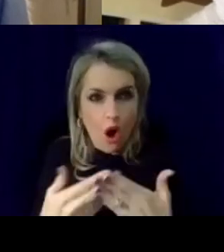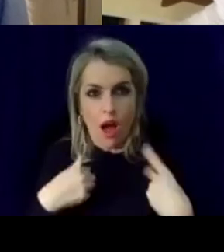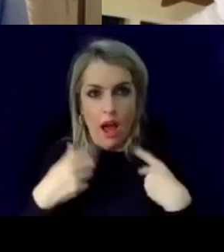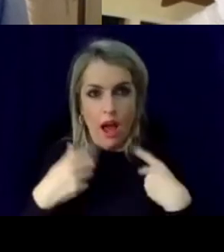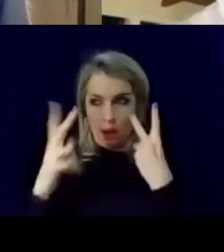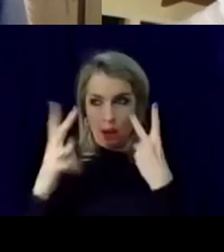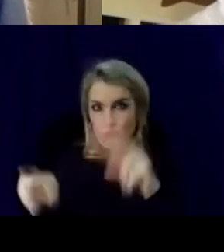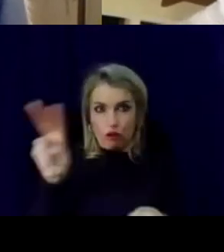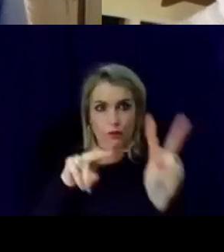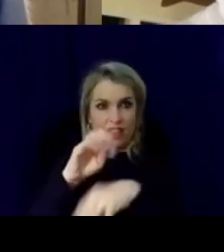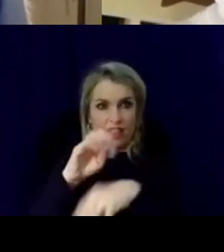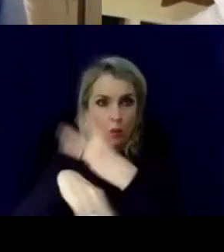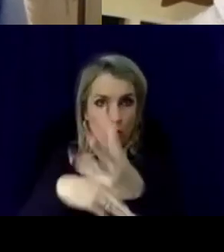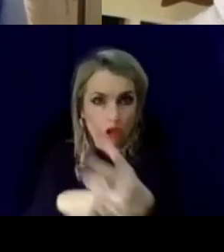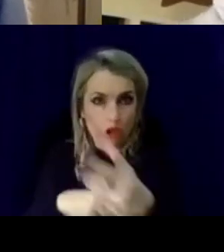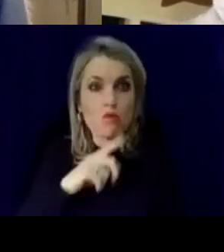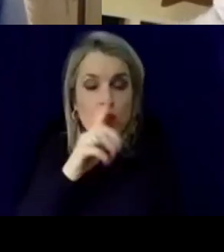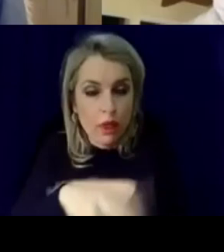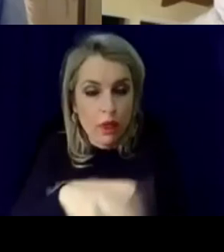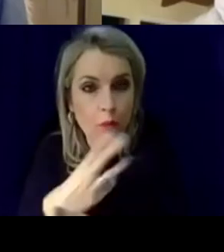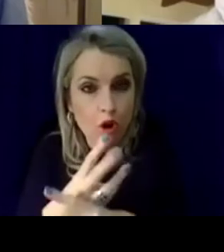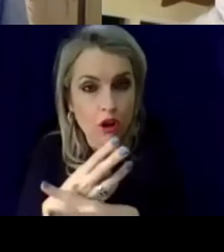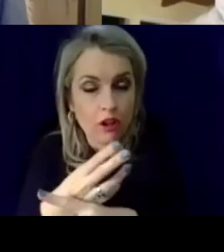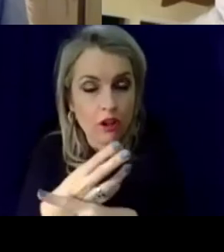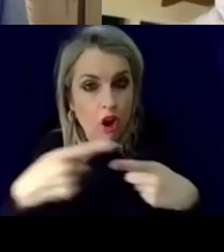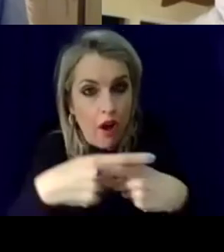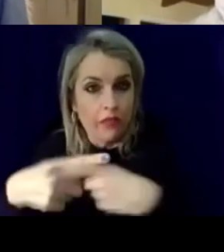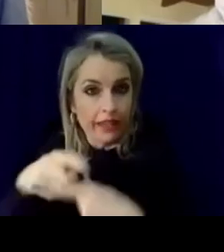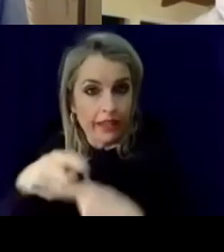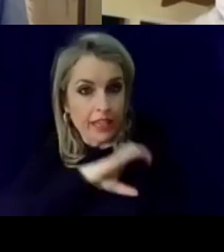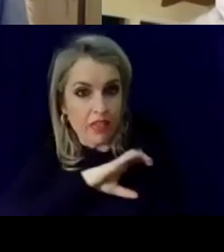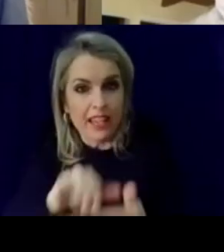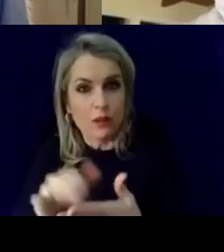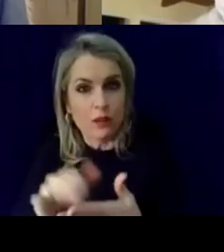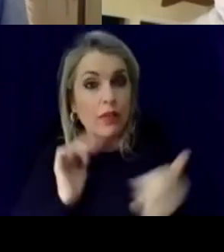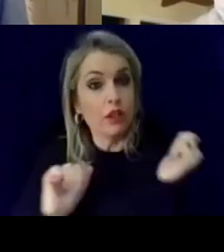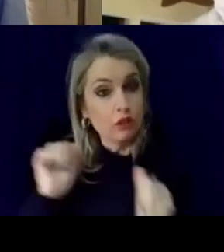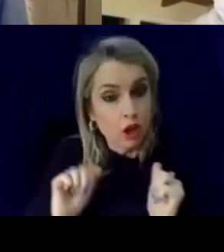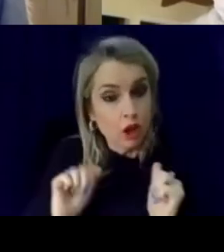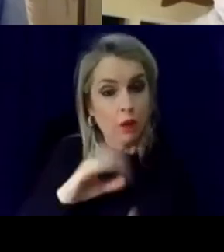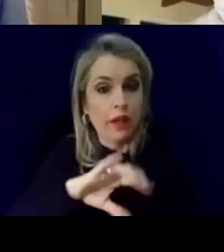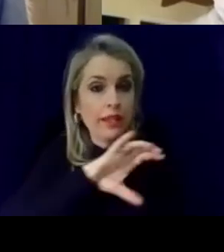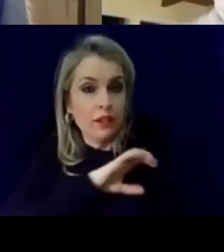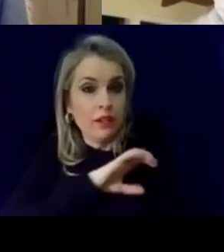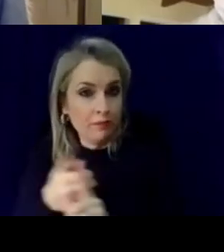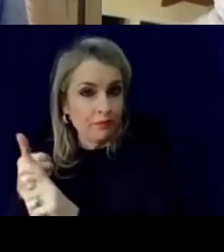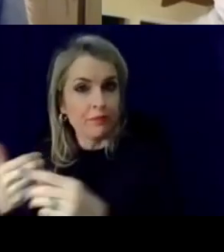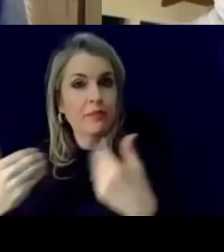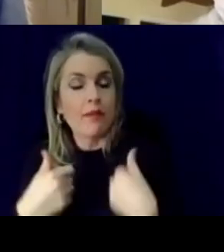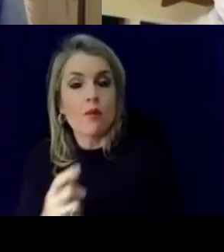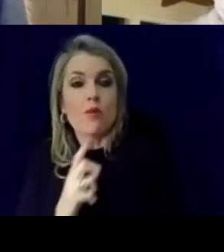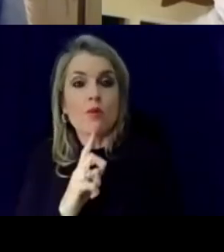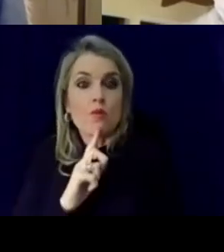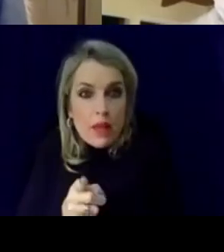conflicts that I observe in the world. And so I think that the show and the characters